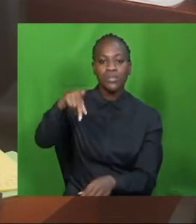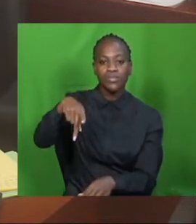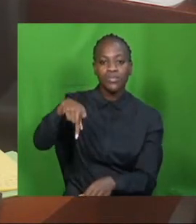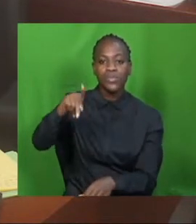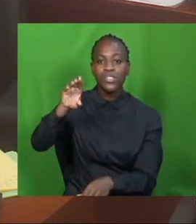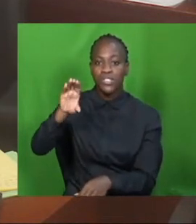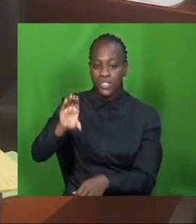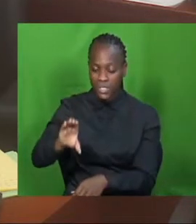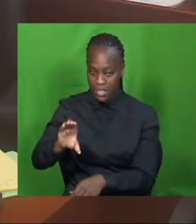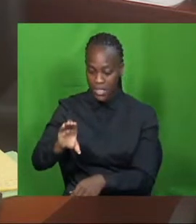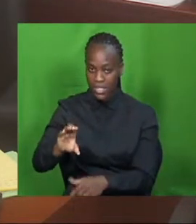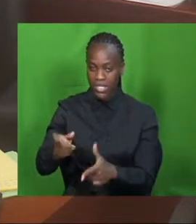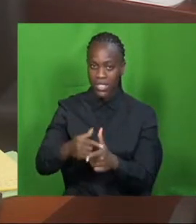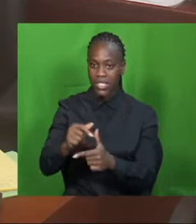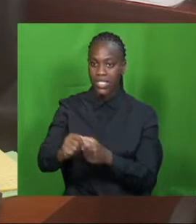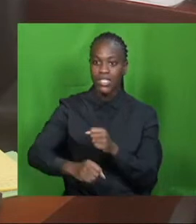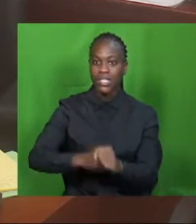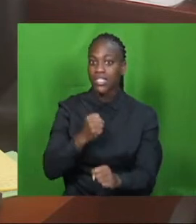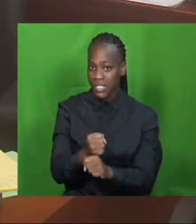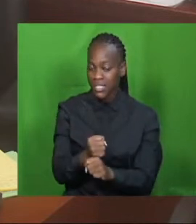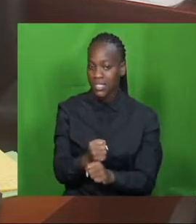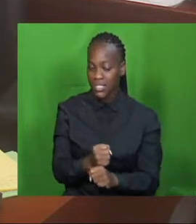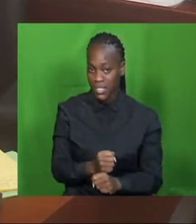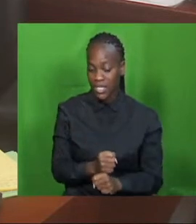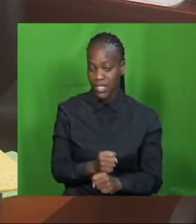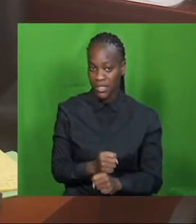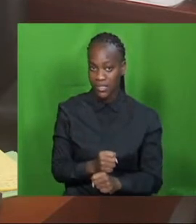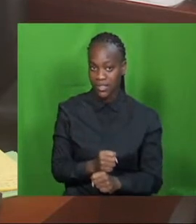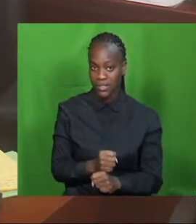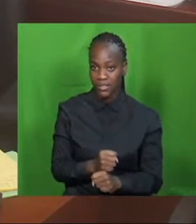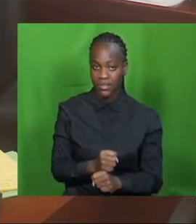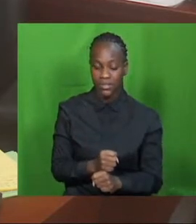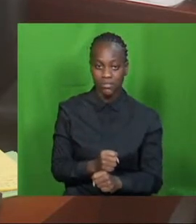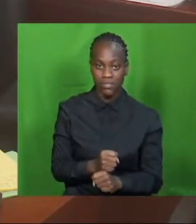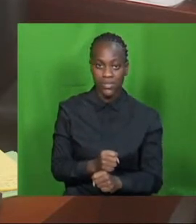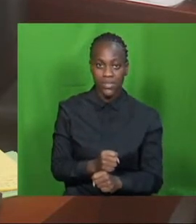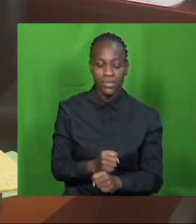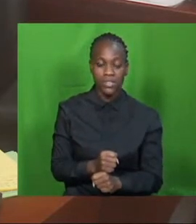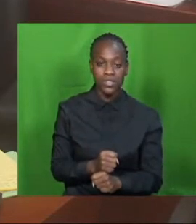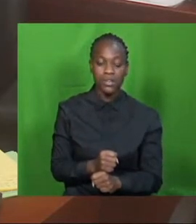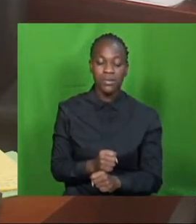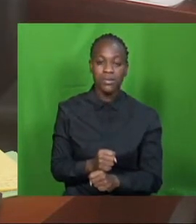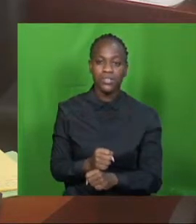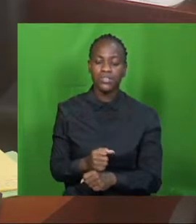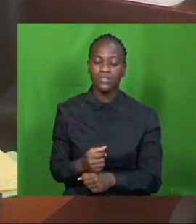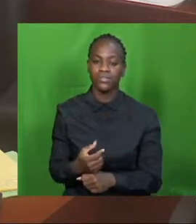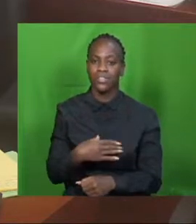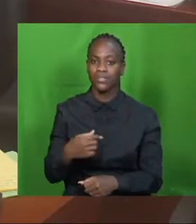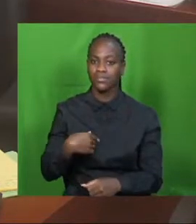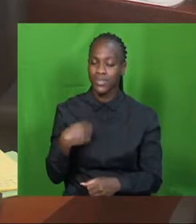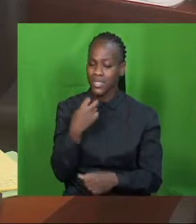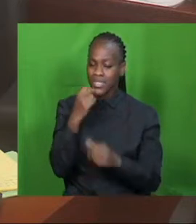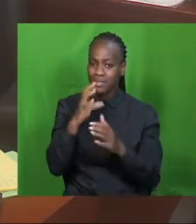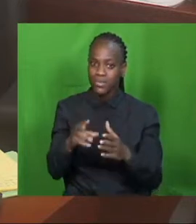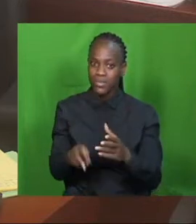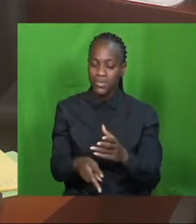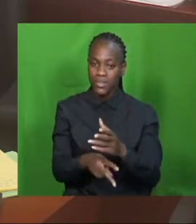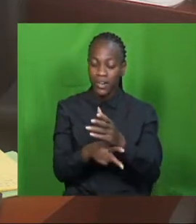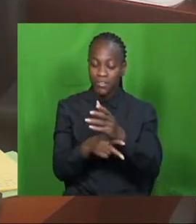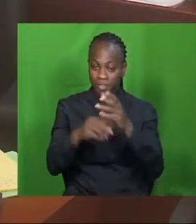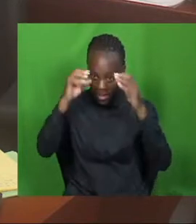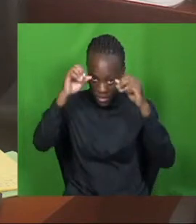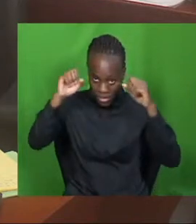And today, we are on the verge of investing the amount so accumulated in